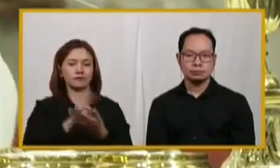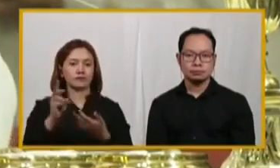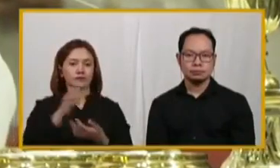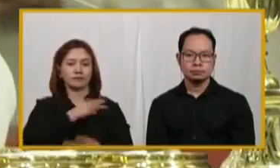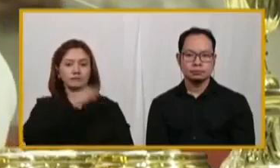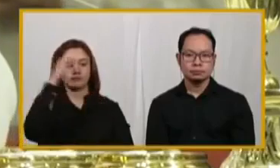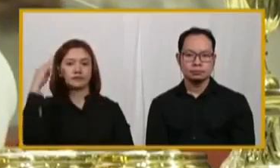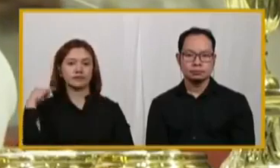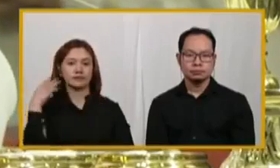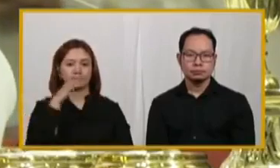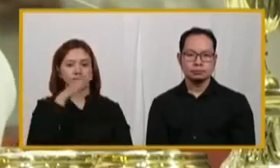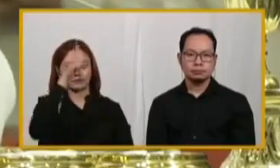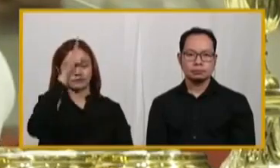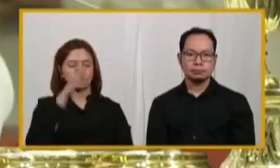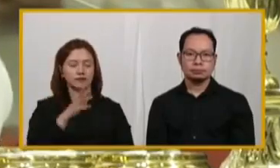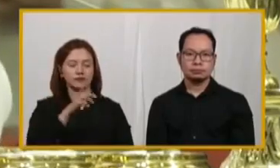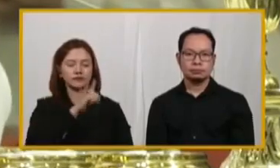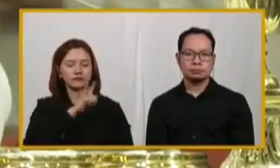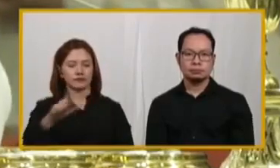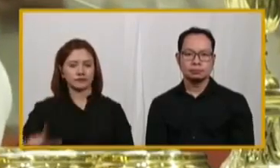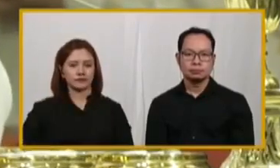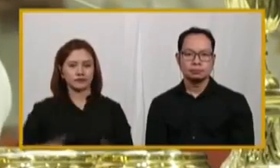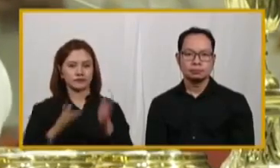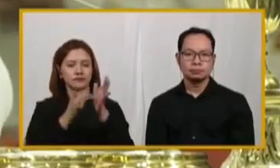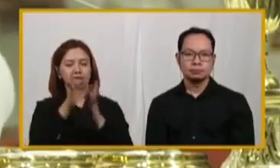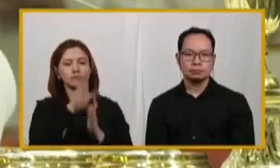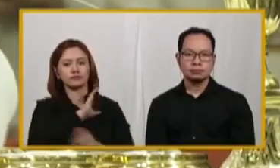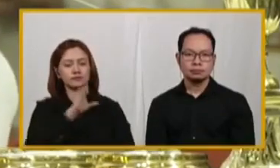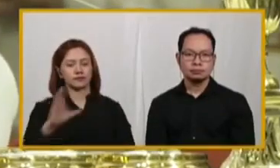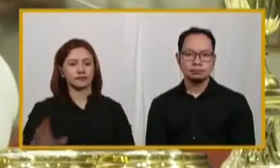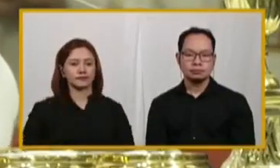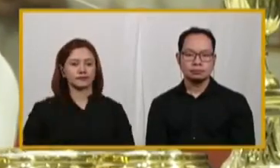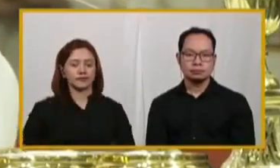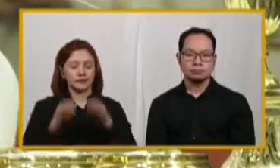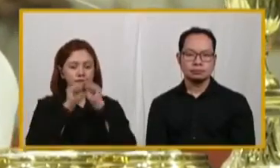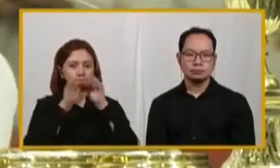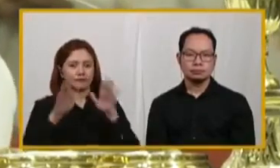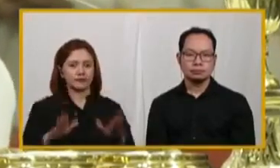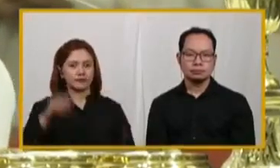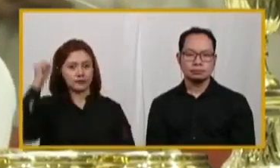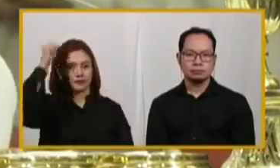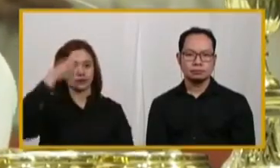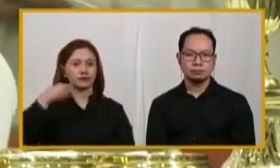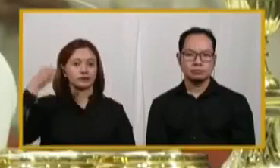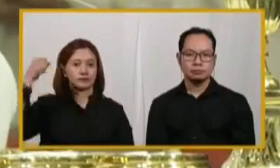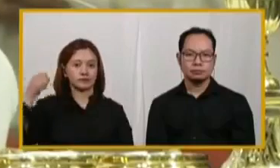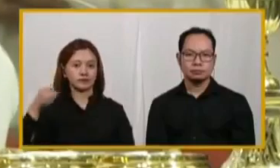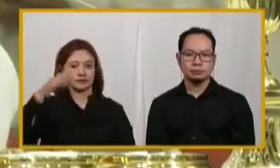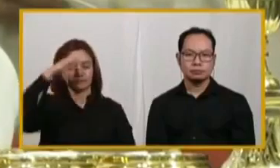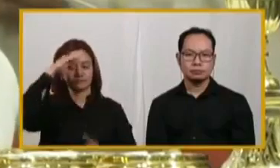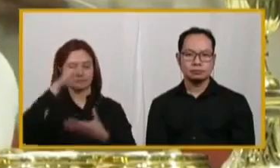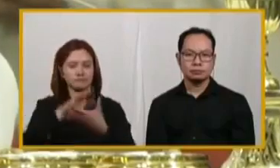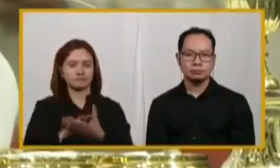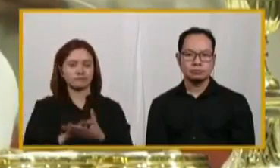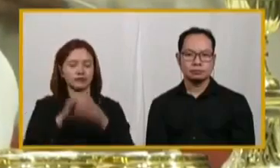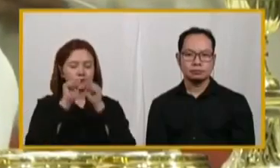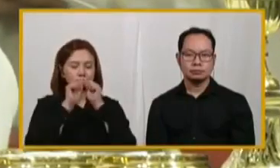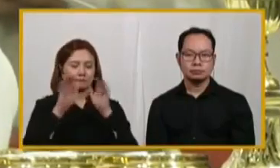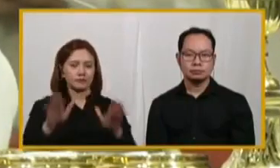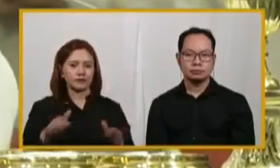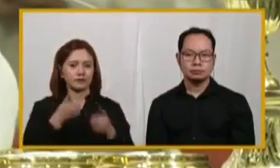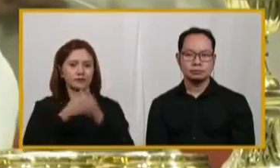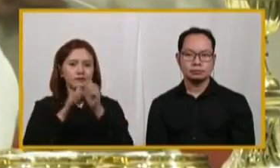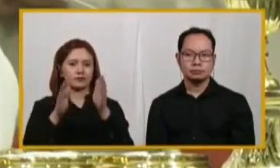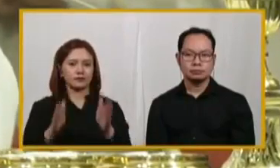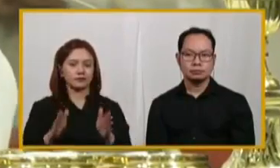Mother of God and Lord Jesus Christ, and Blessed Joseph, her spouse, your blessed